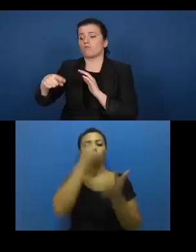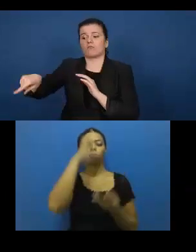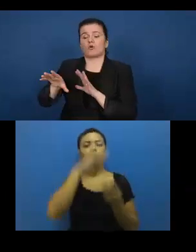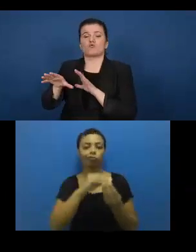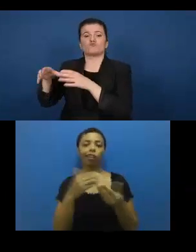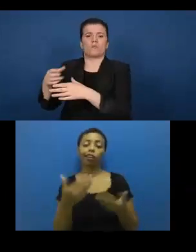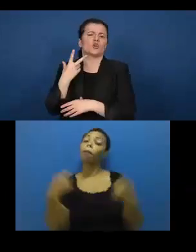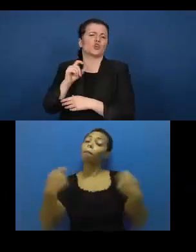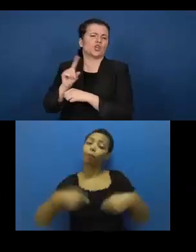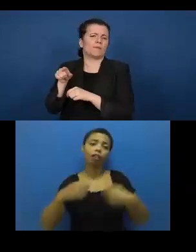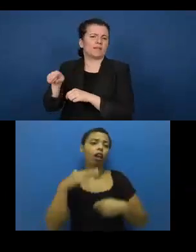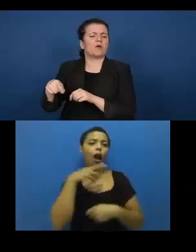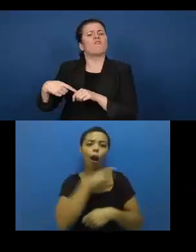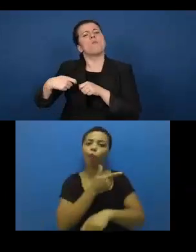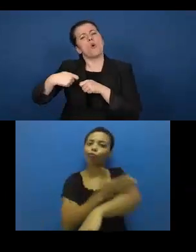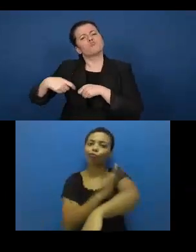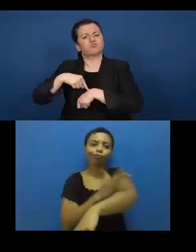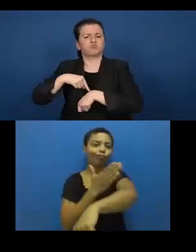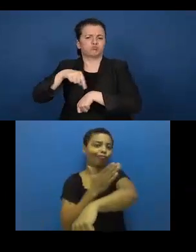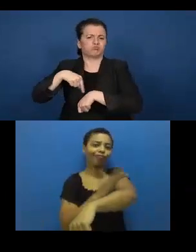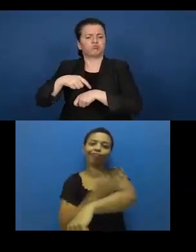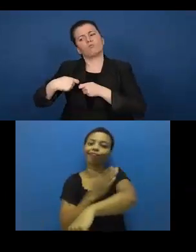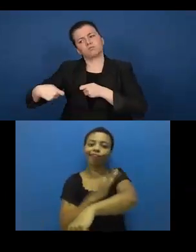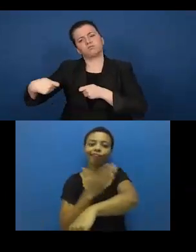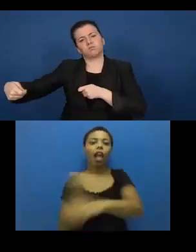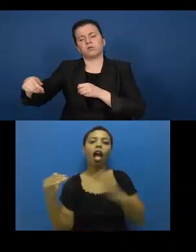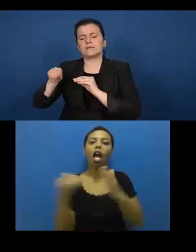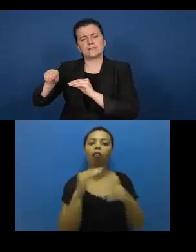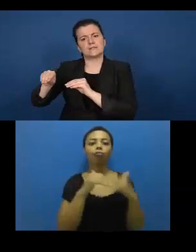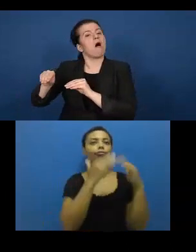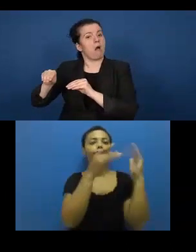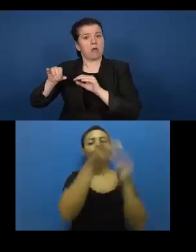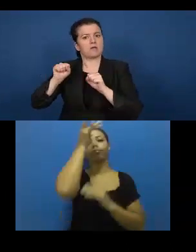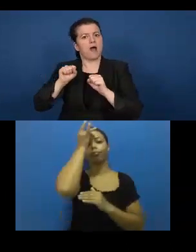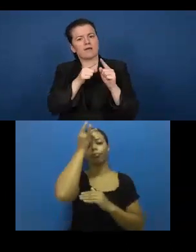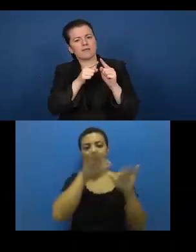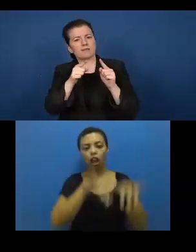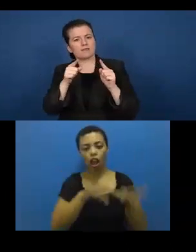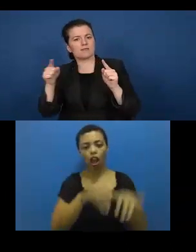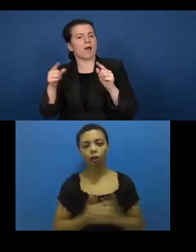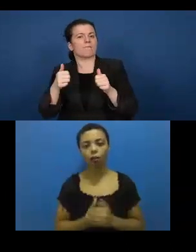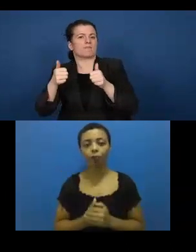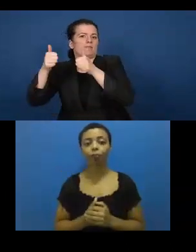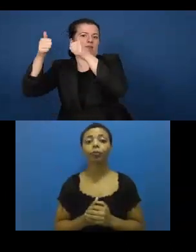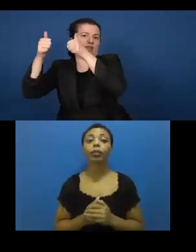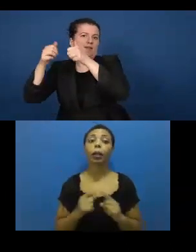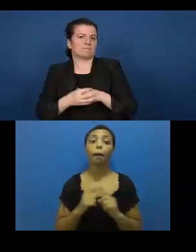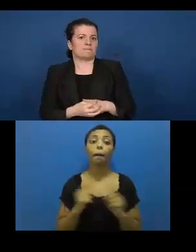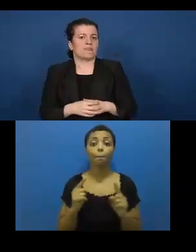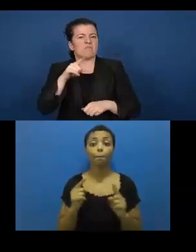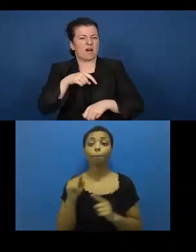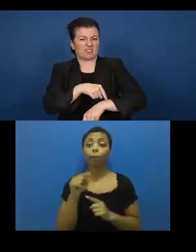little training involved here. Another disadvantage is that displaying tactile Morse code is slow. It has to